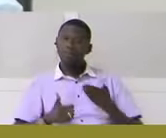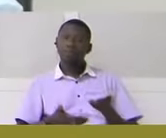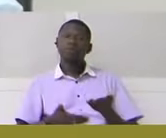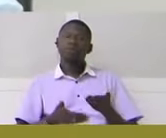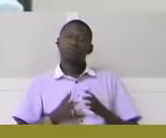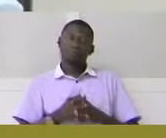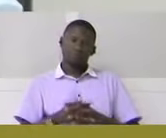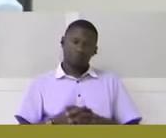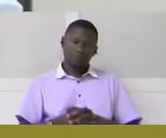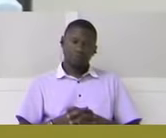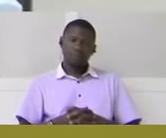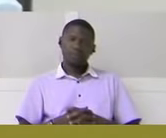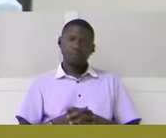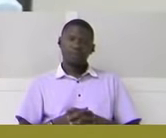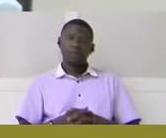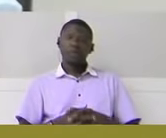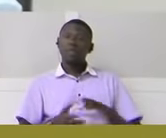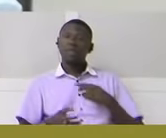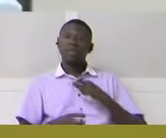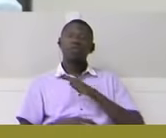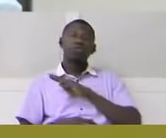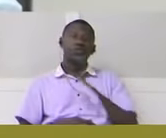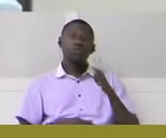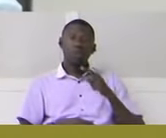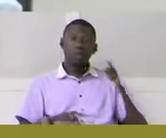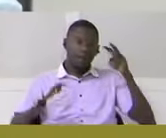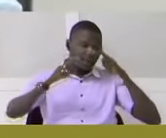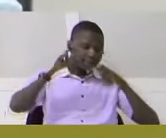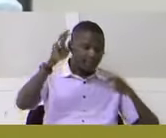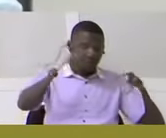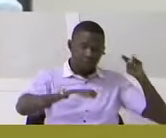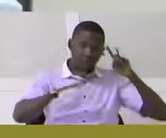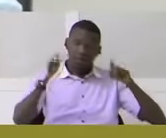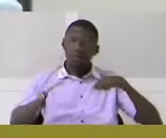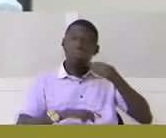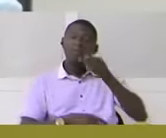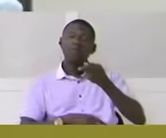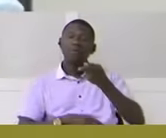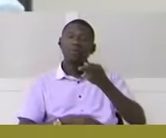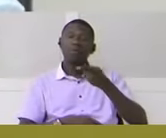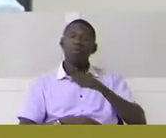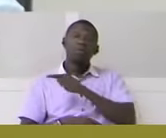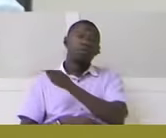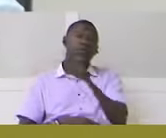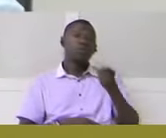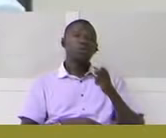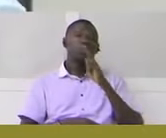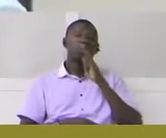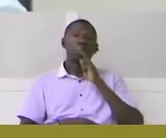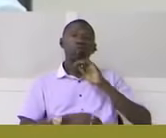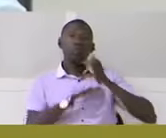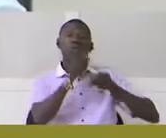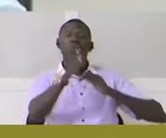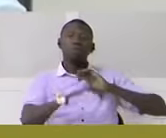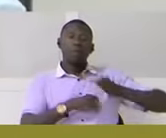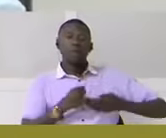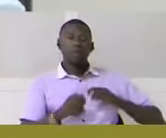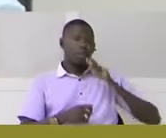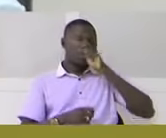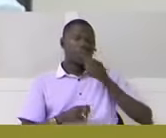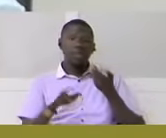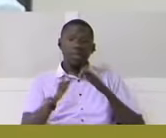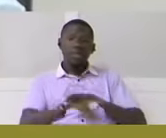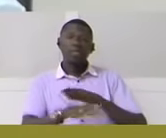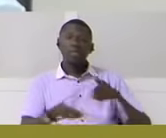melu tiyata. It is not an investigation for those whose husbands died in